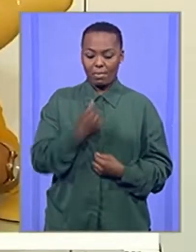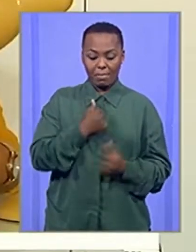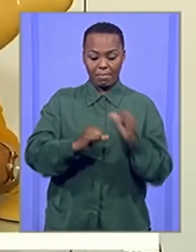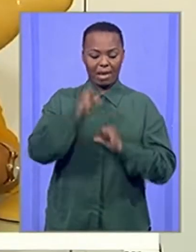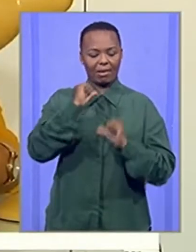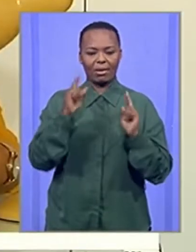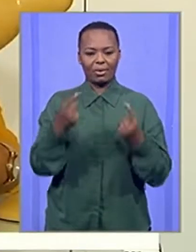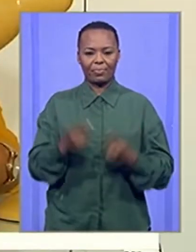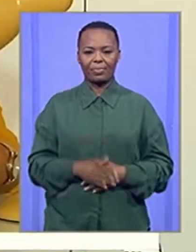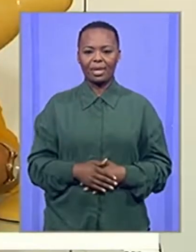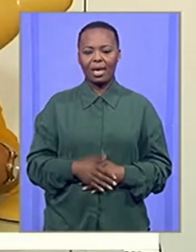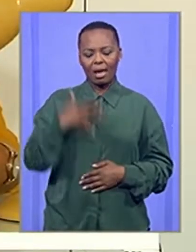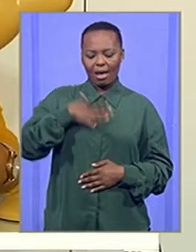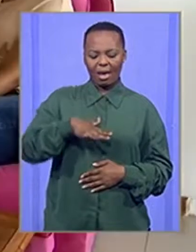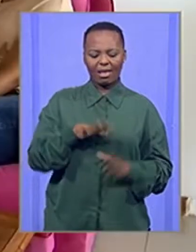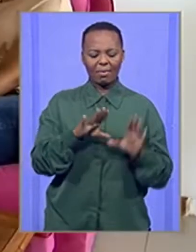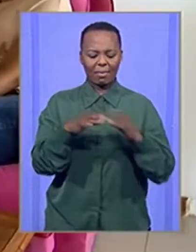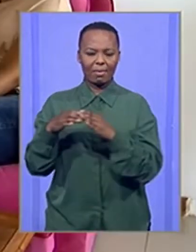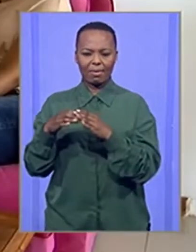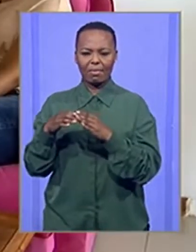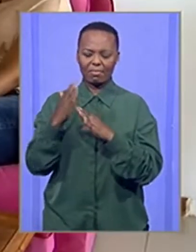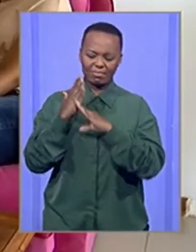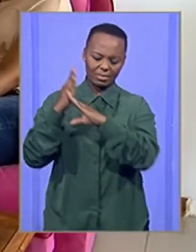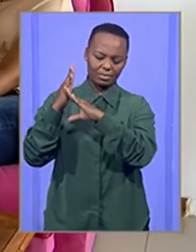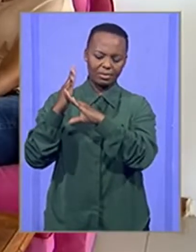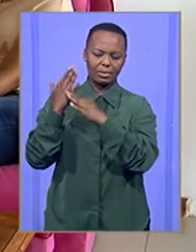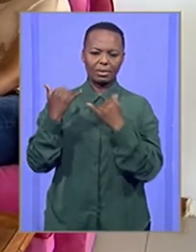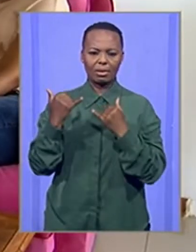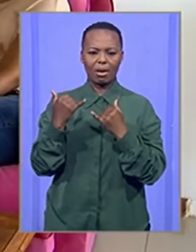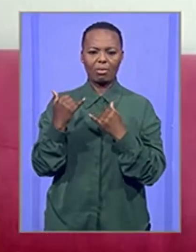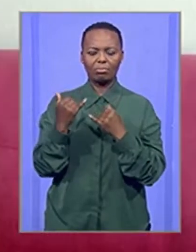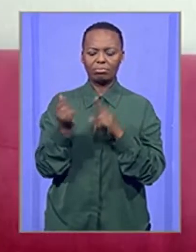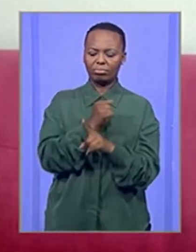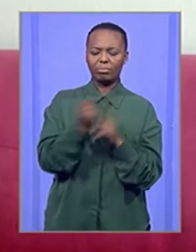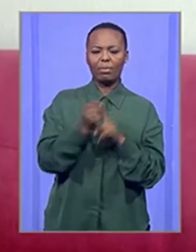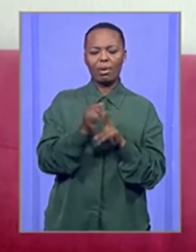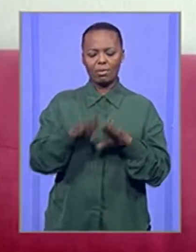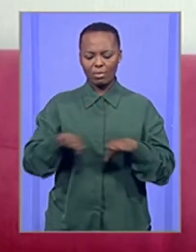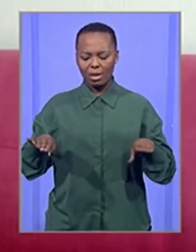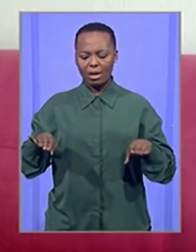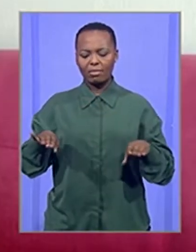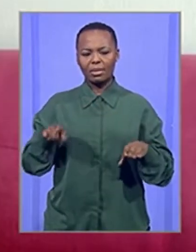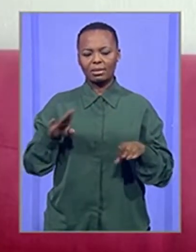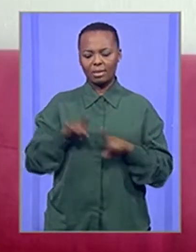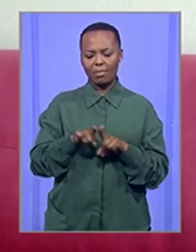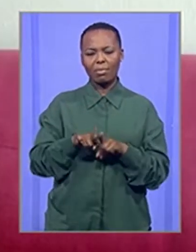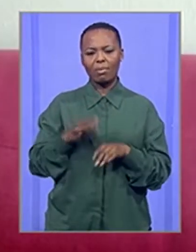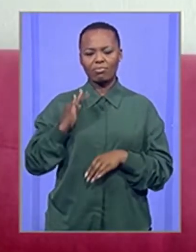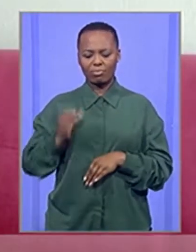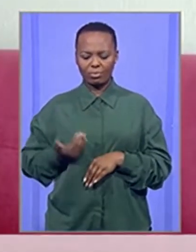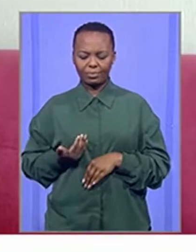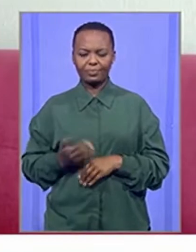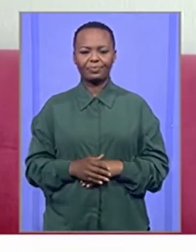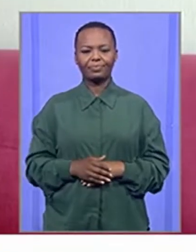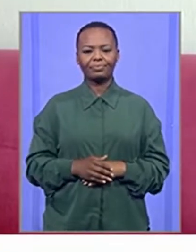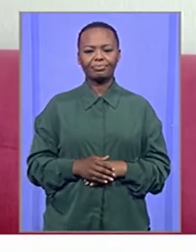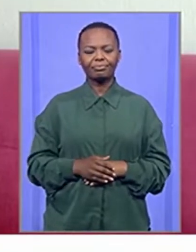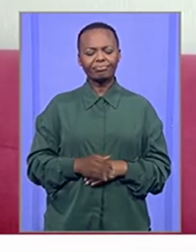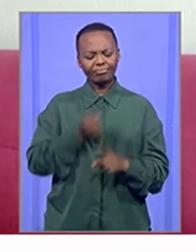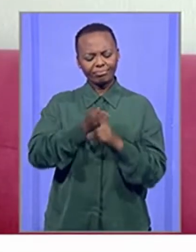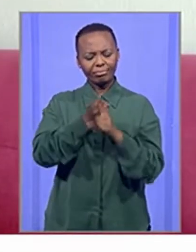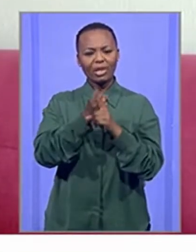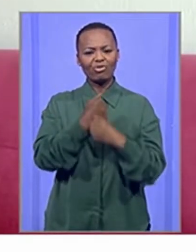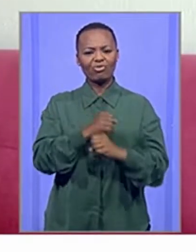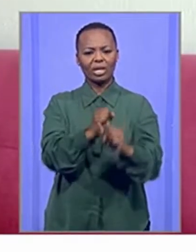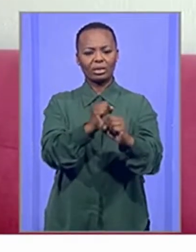tlhobaetša le mekgatlo ye e lego kgatlhanong le tlaišo ya basadi le bana. We need to prioritize our